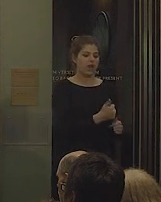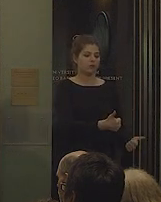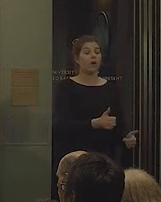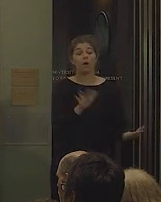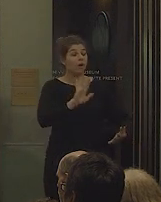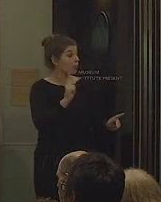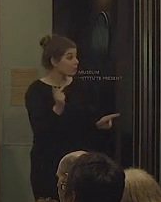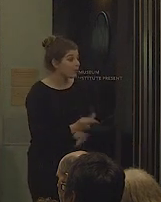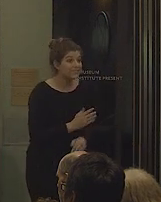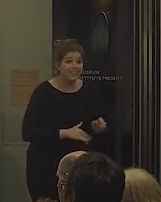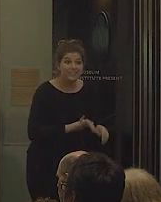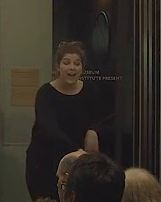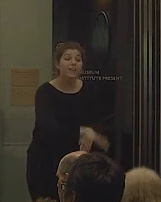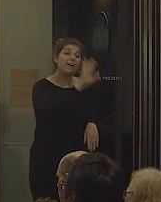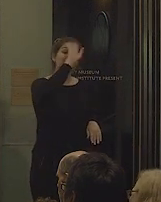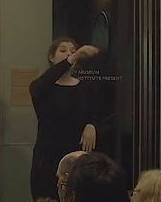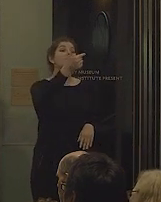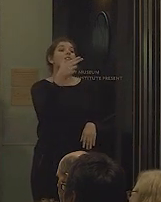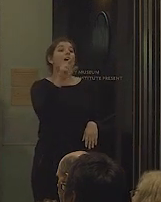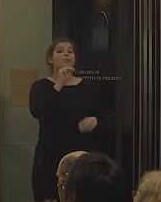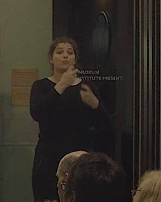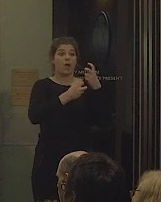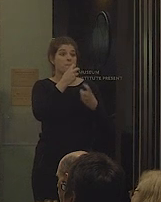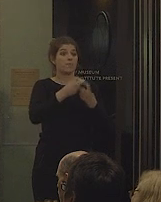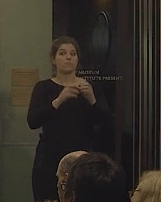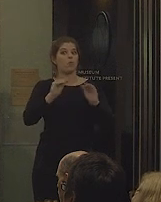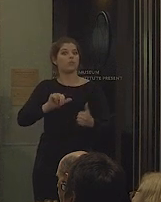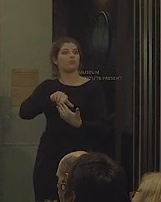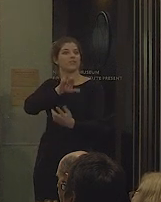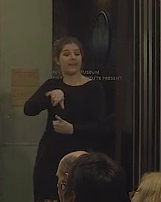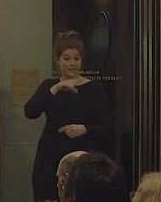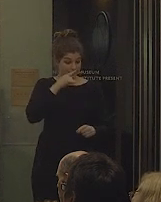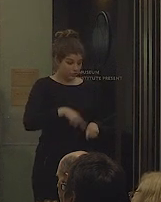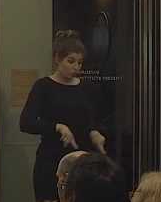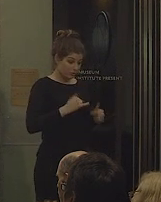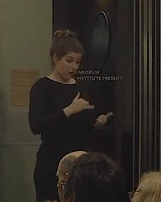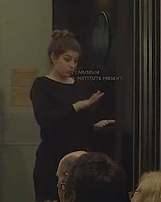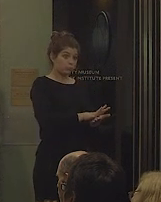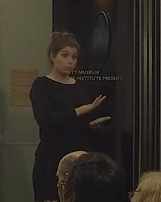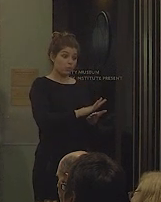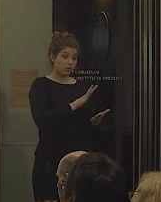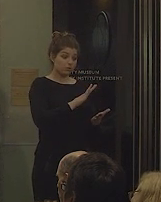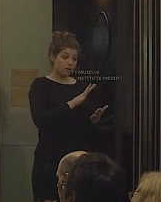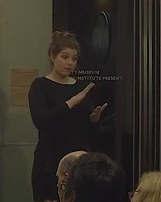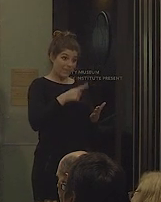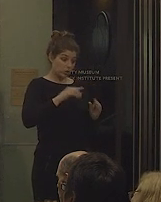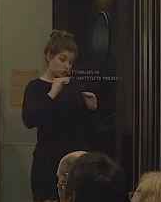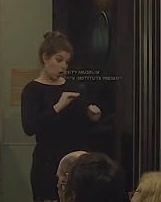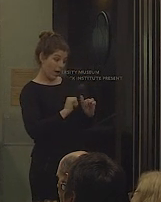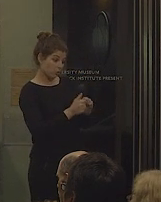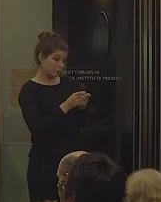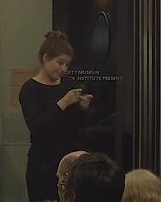that. Because of the gun problem that is not being addressed, kids are now in schools being taught how